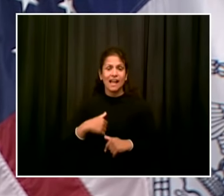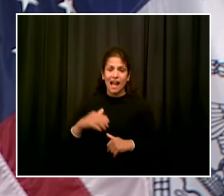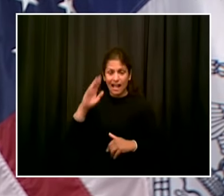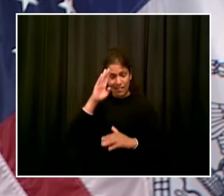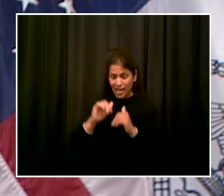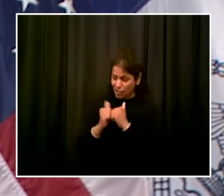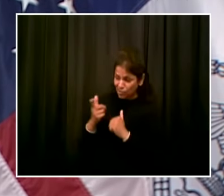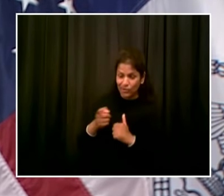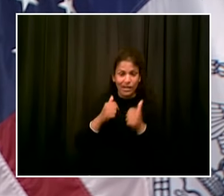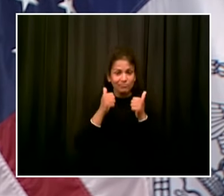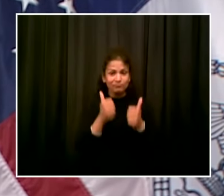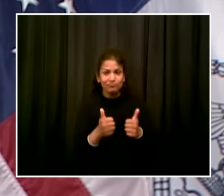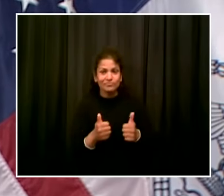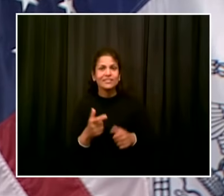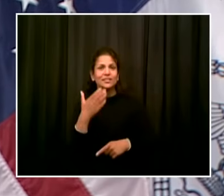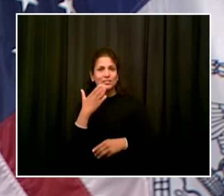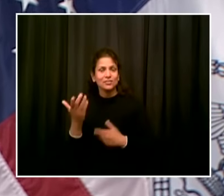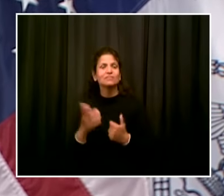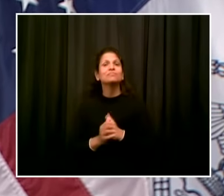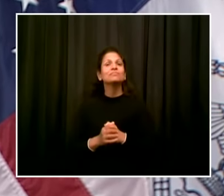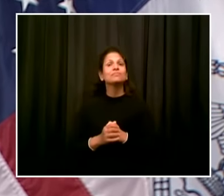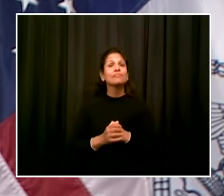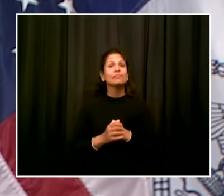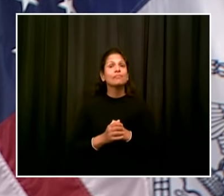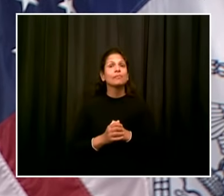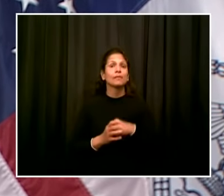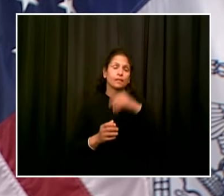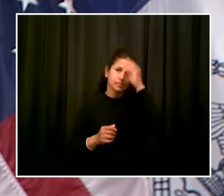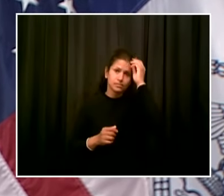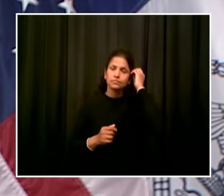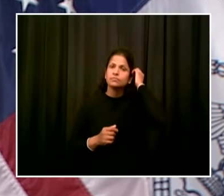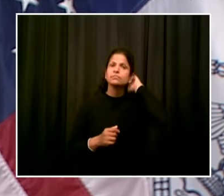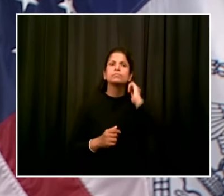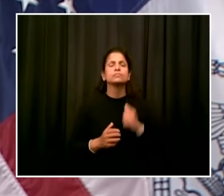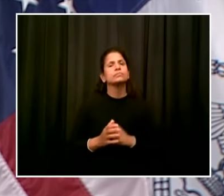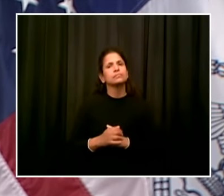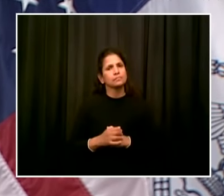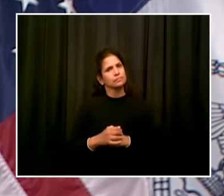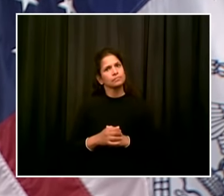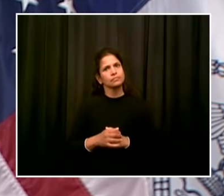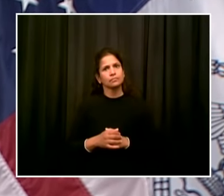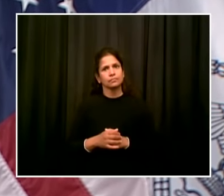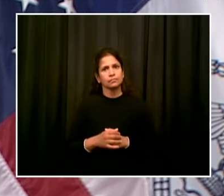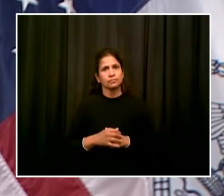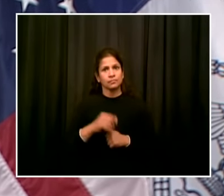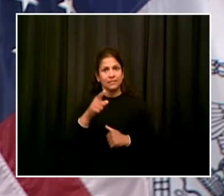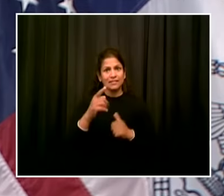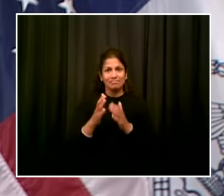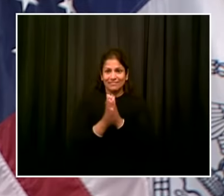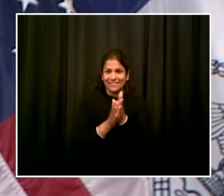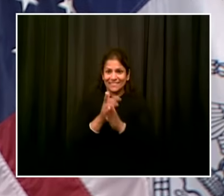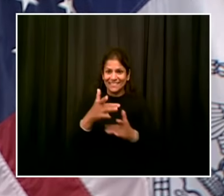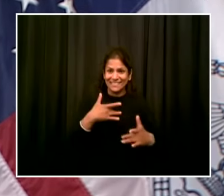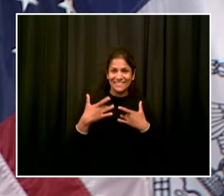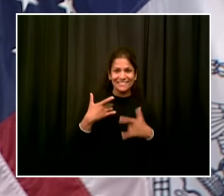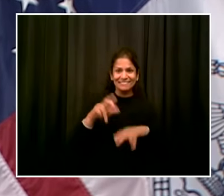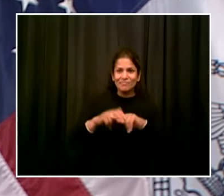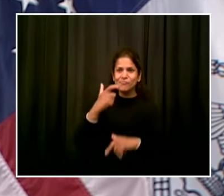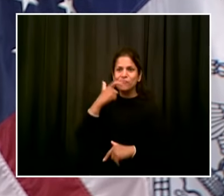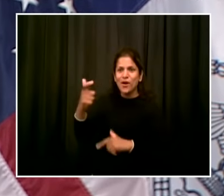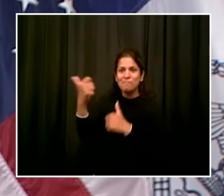You have to continue the baseball theme, Gersh. Well, I don't know if Andrew got on base, so I'll bunt him over if he did, if it's late in the innings.